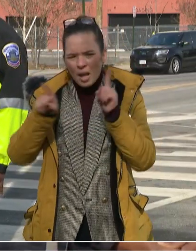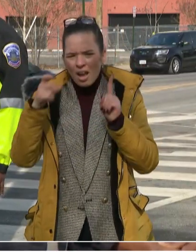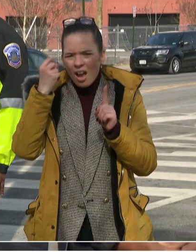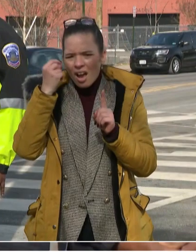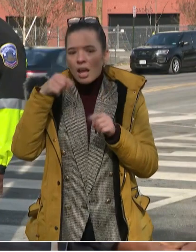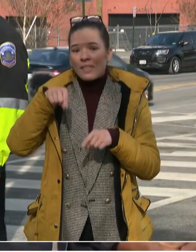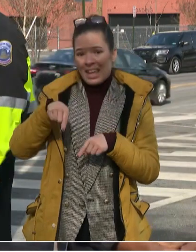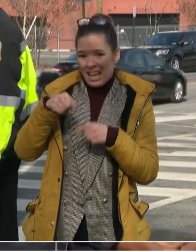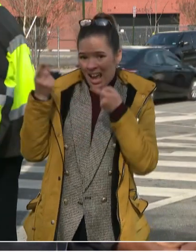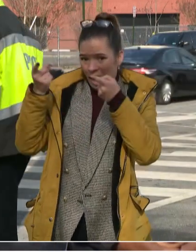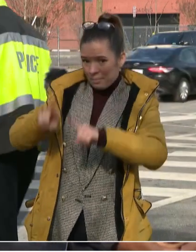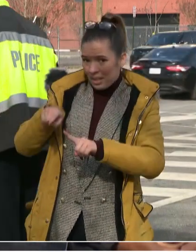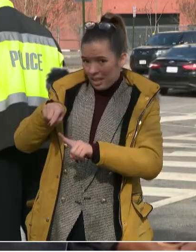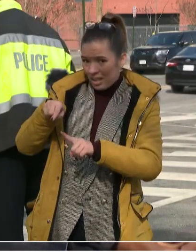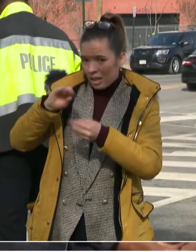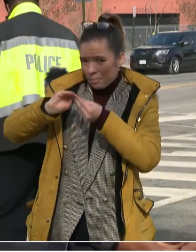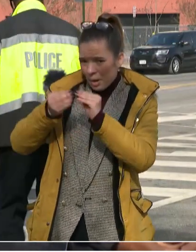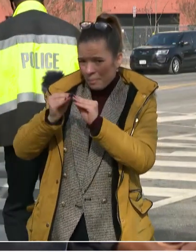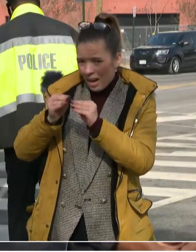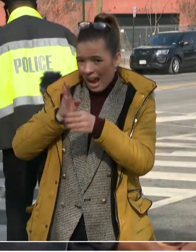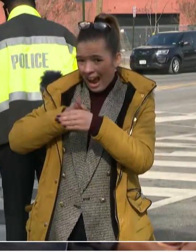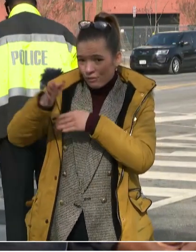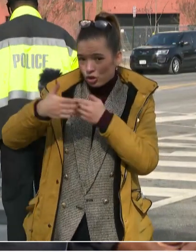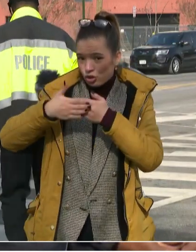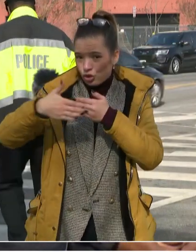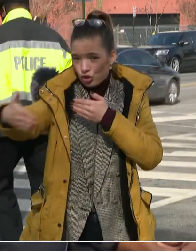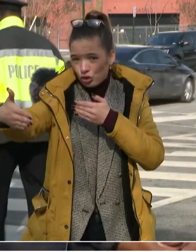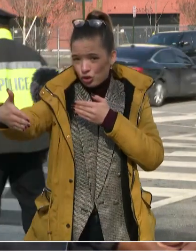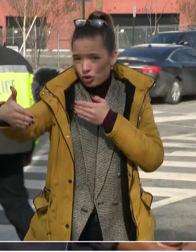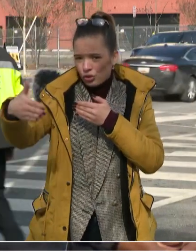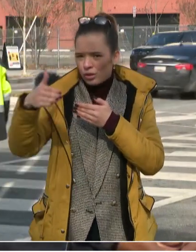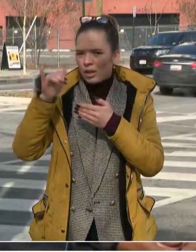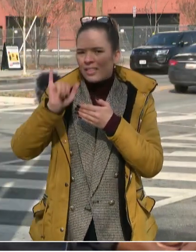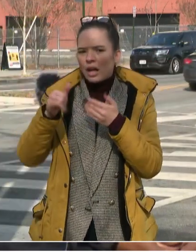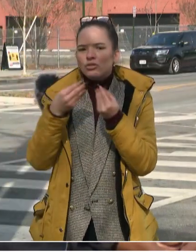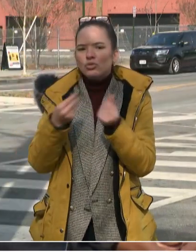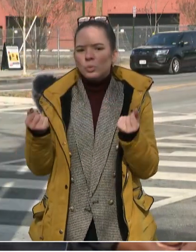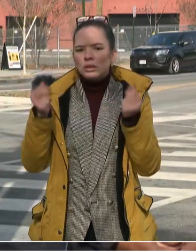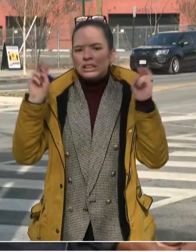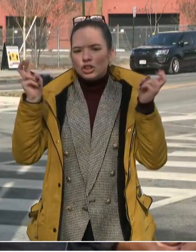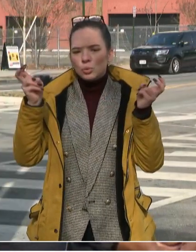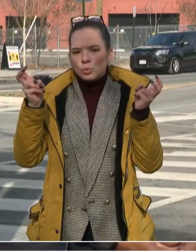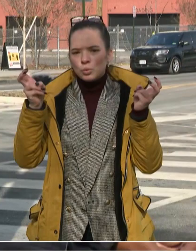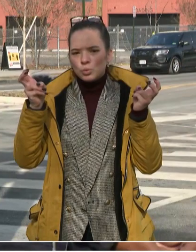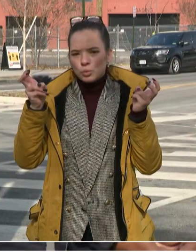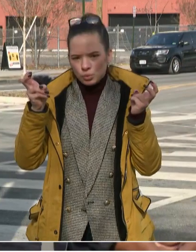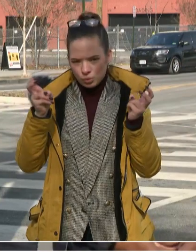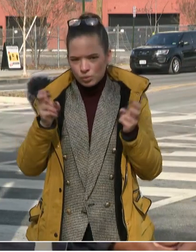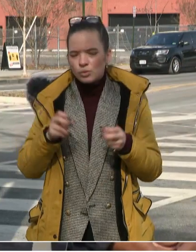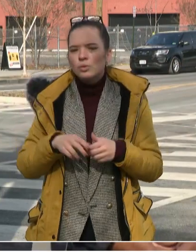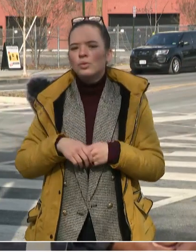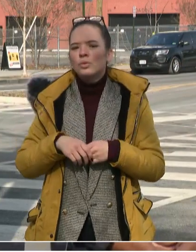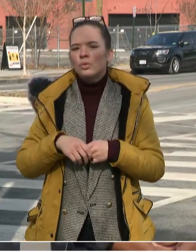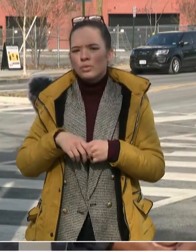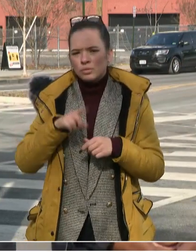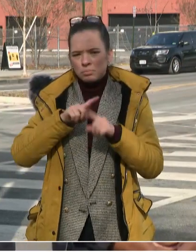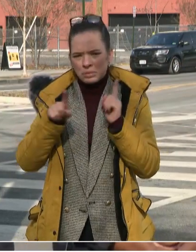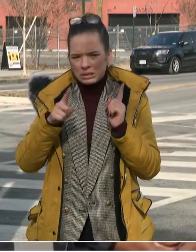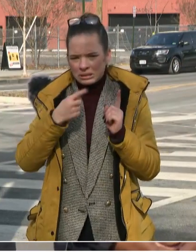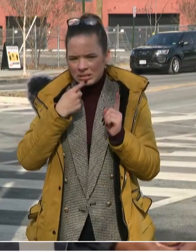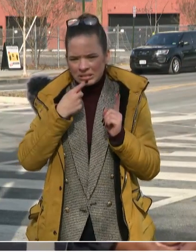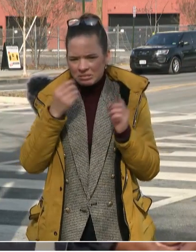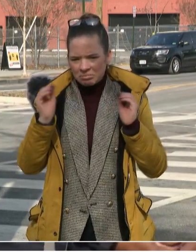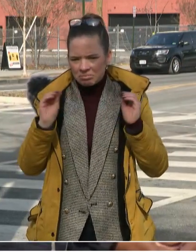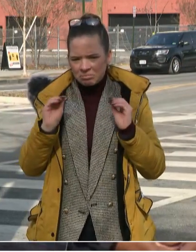numbers after that that said that we resolved those issues then. And even now, we can resolve